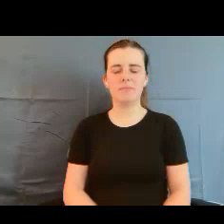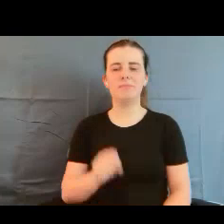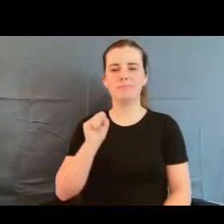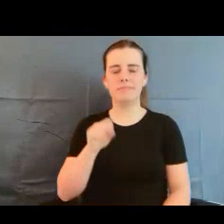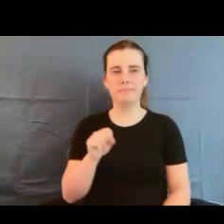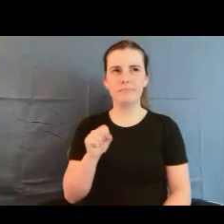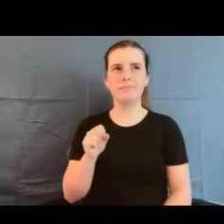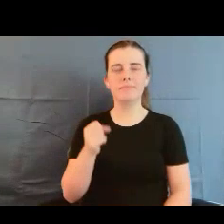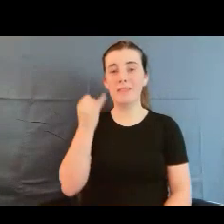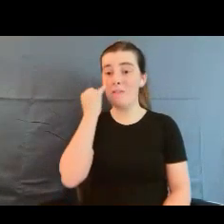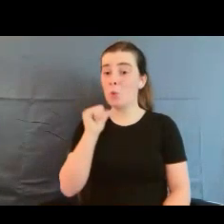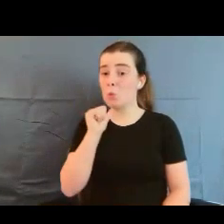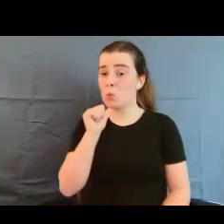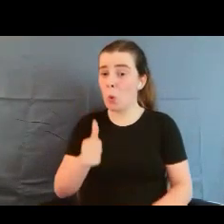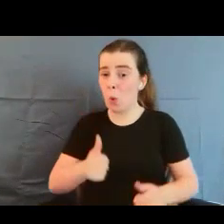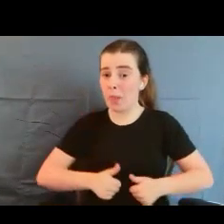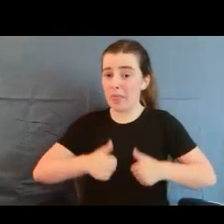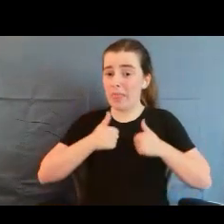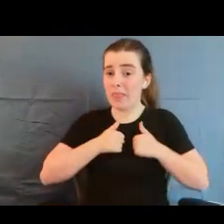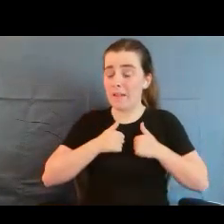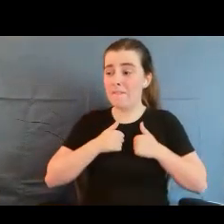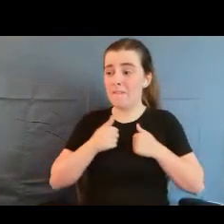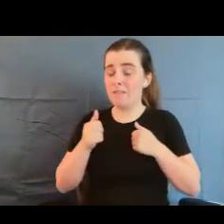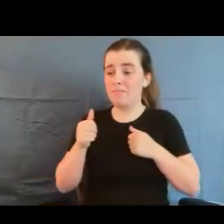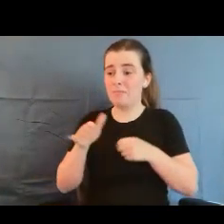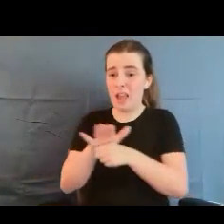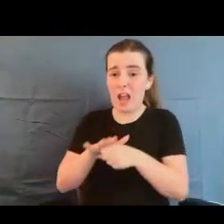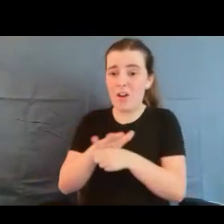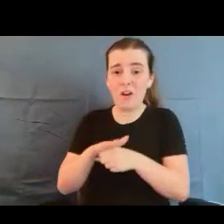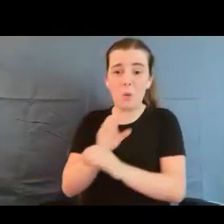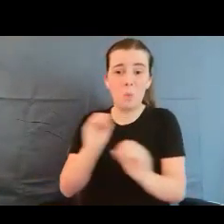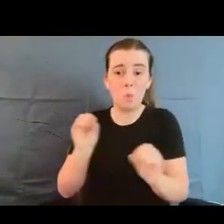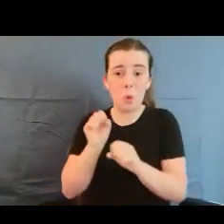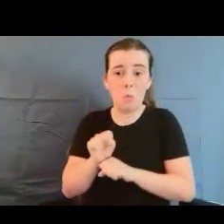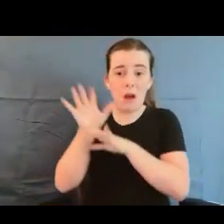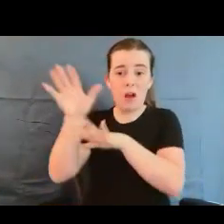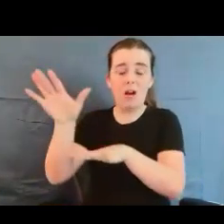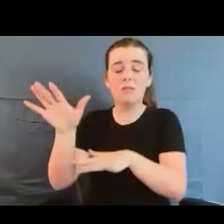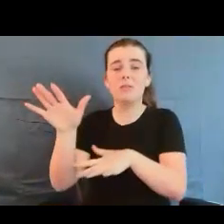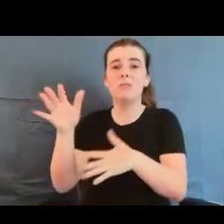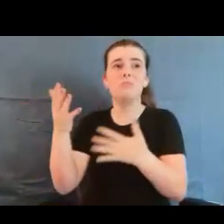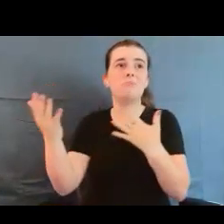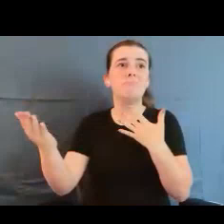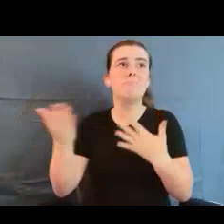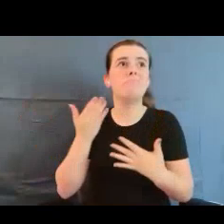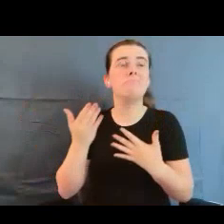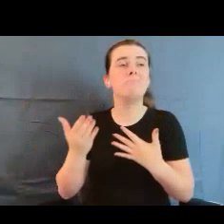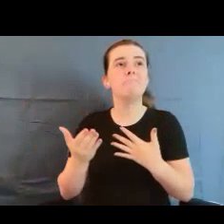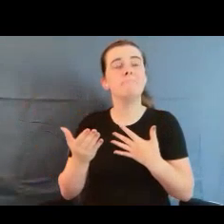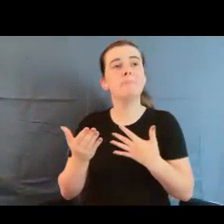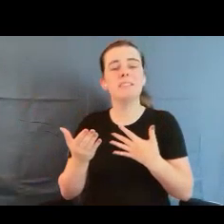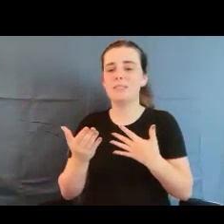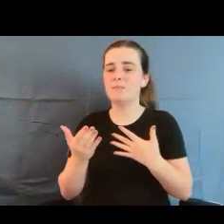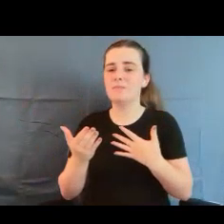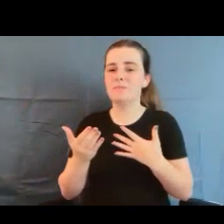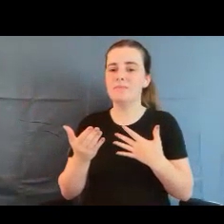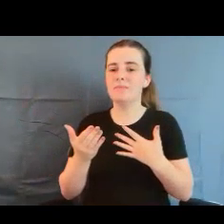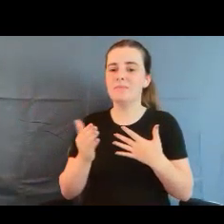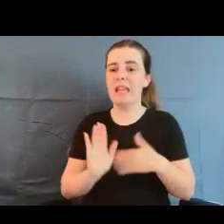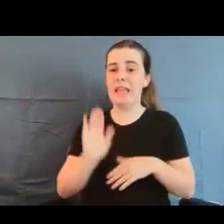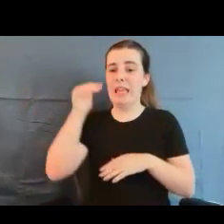don't live in a place where you have access to mountains where you can climb that much vert, even doing like hilly, like uphill